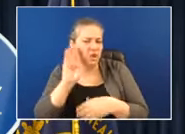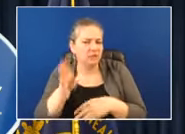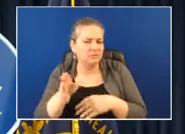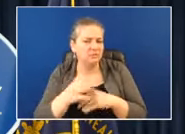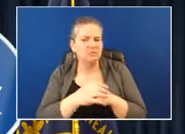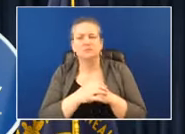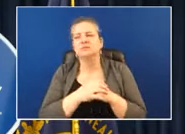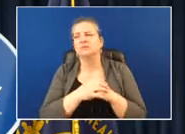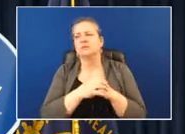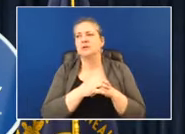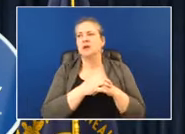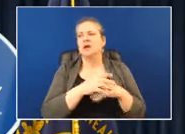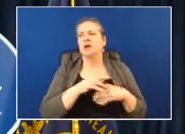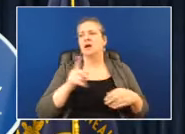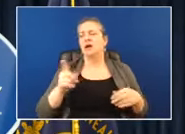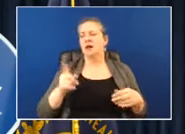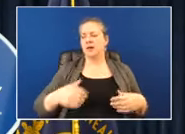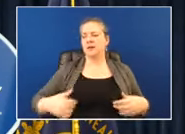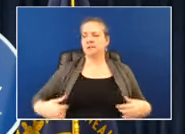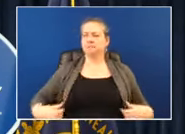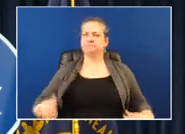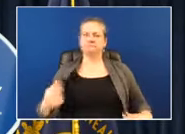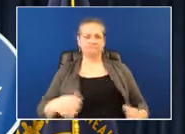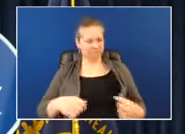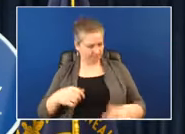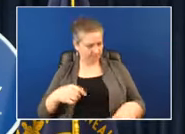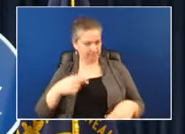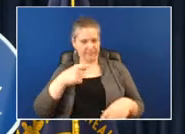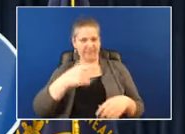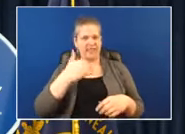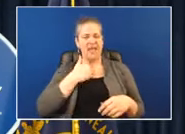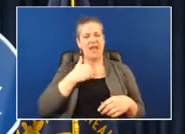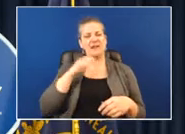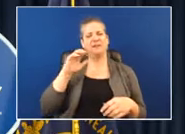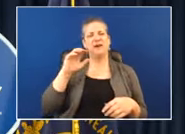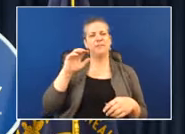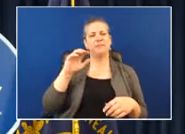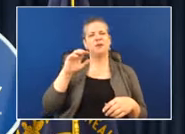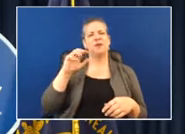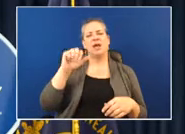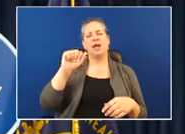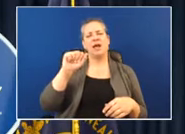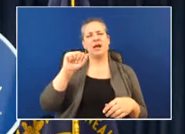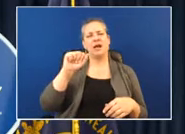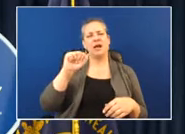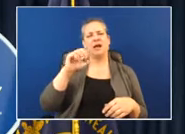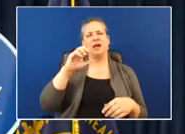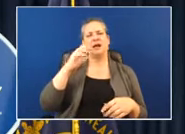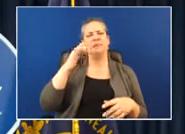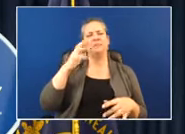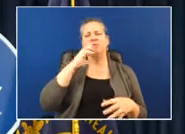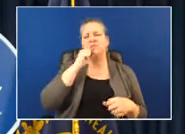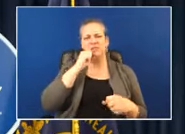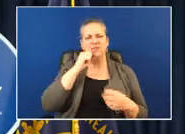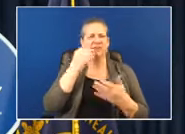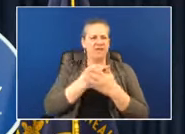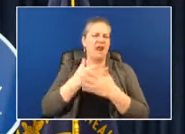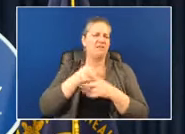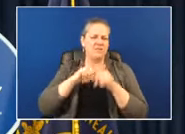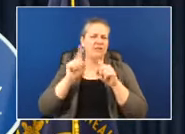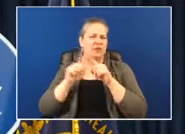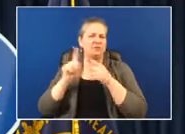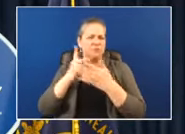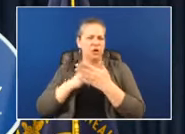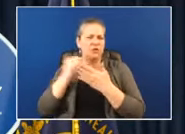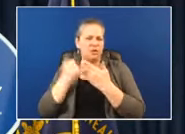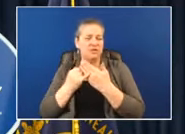Certainly there was an asset preservation fund that was necessary, and there are some projects in it. But K through 12 doesn't meet the moment. And